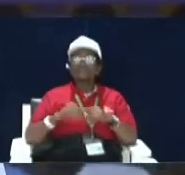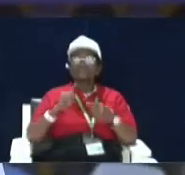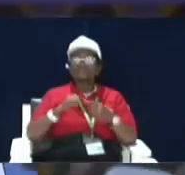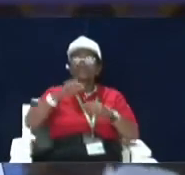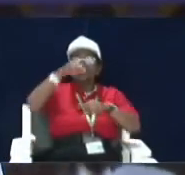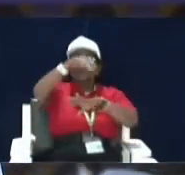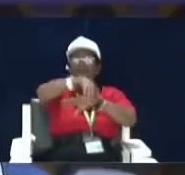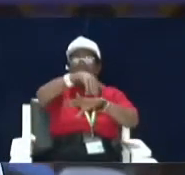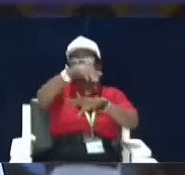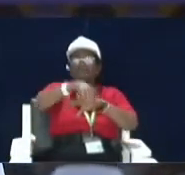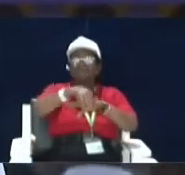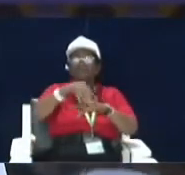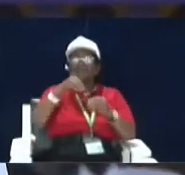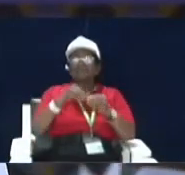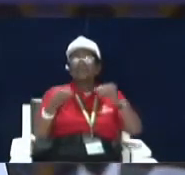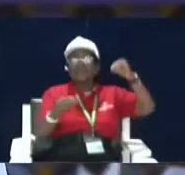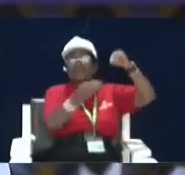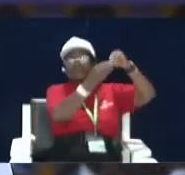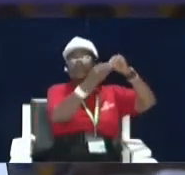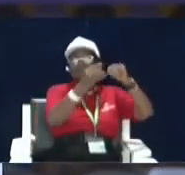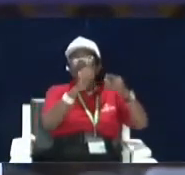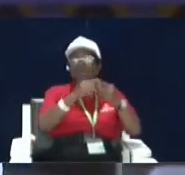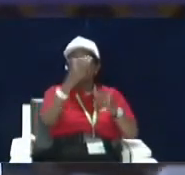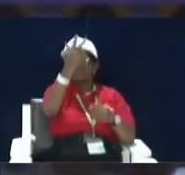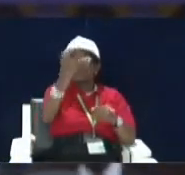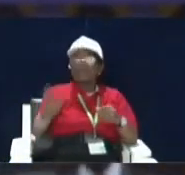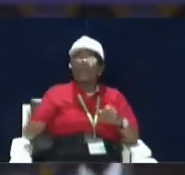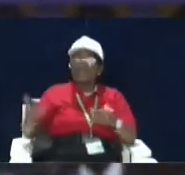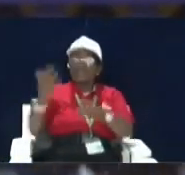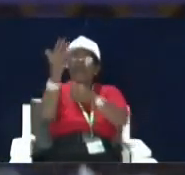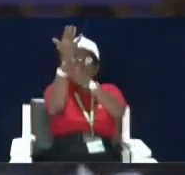Tonight, in addition to laying hands on